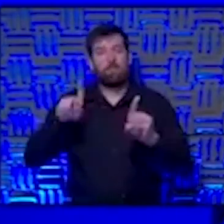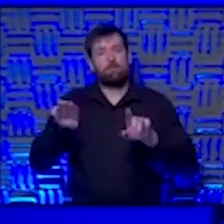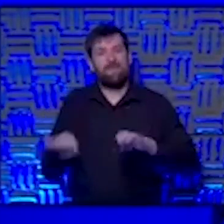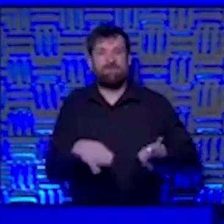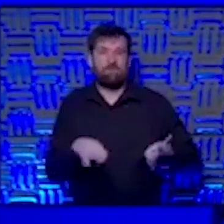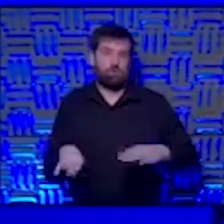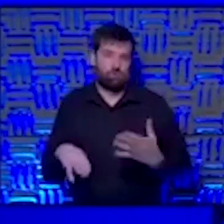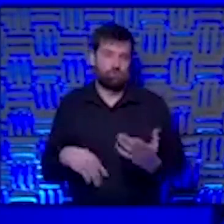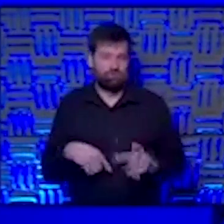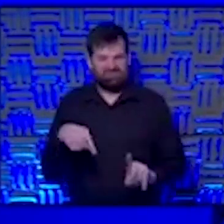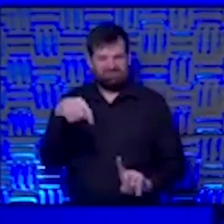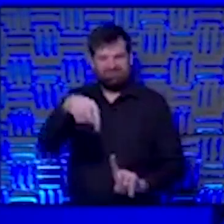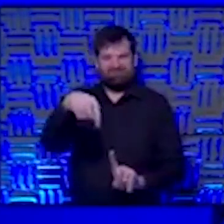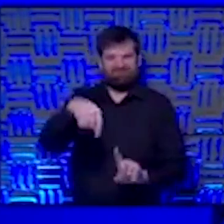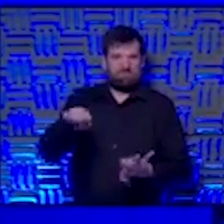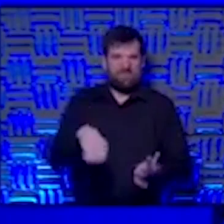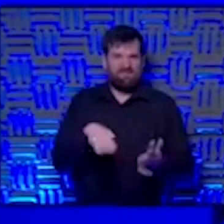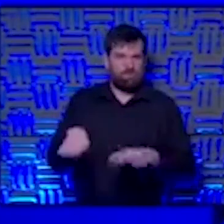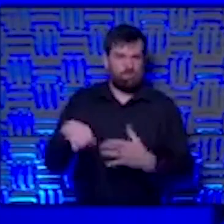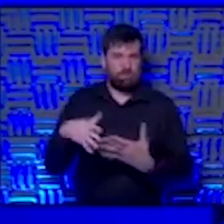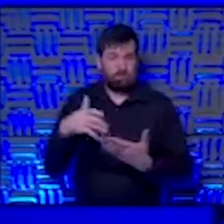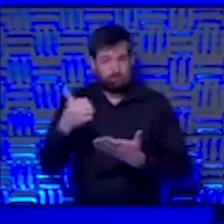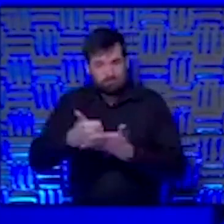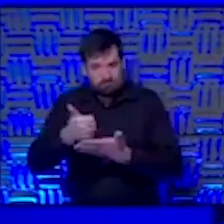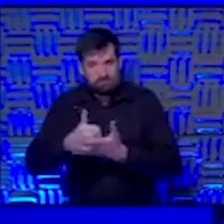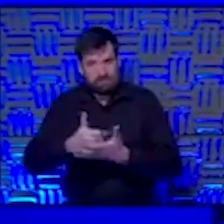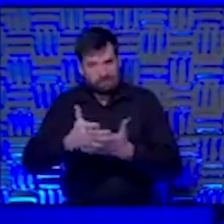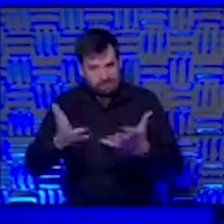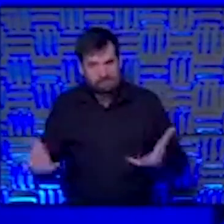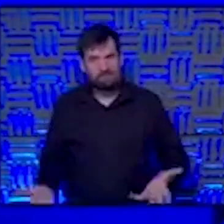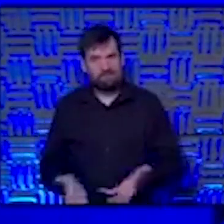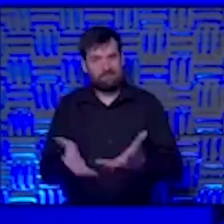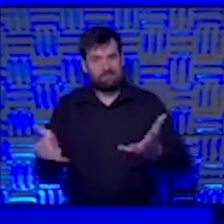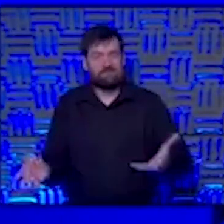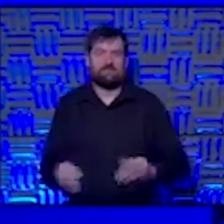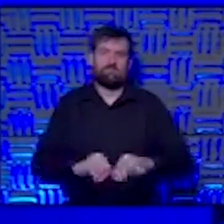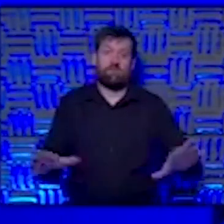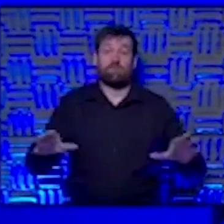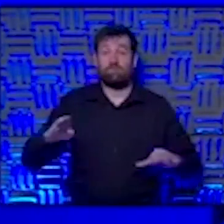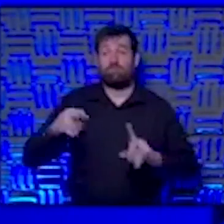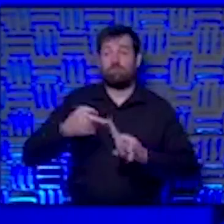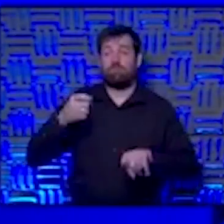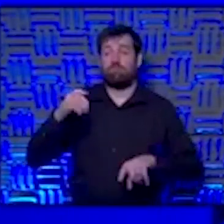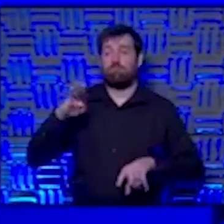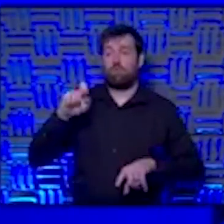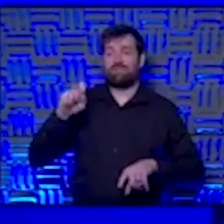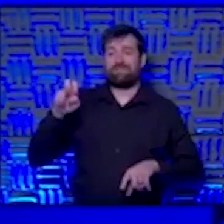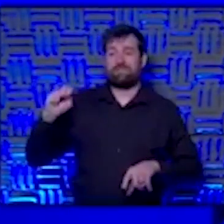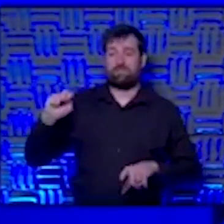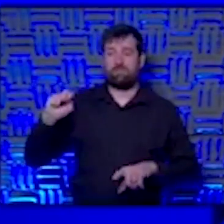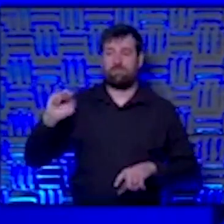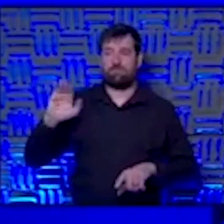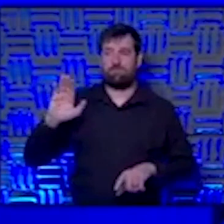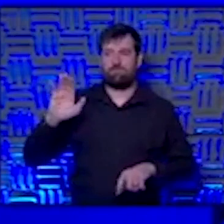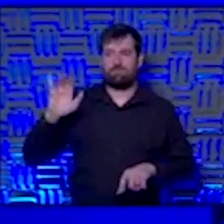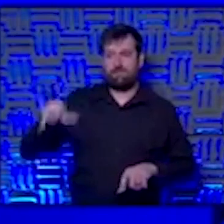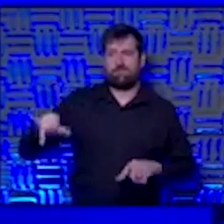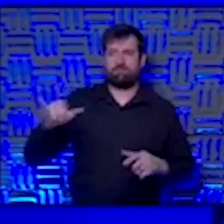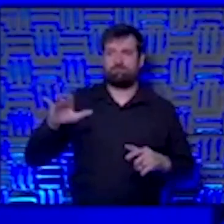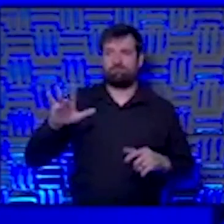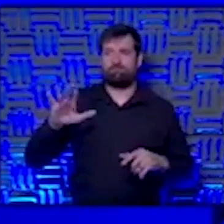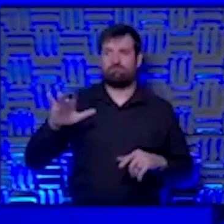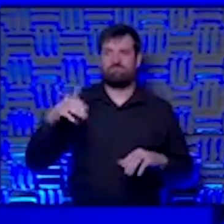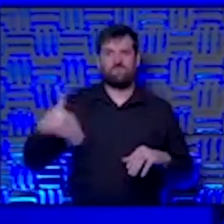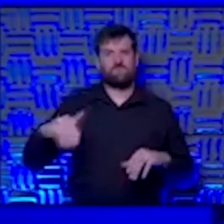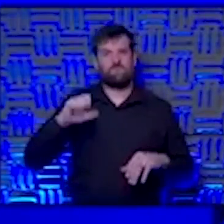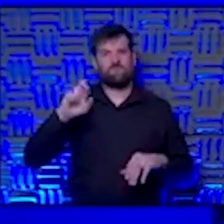that it's the behaviors that are helping drive this spread as well. We know from that Boston original